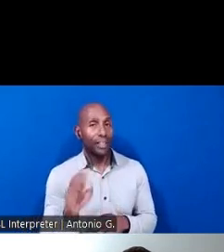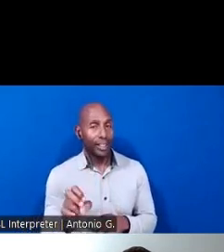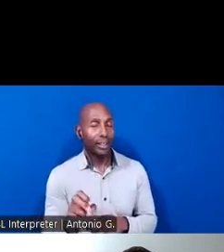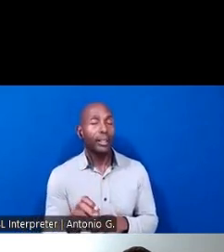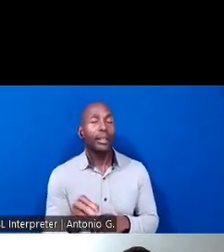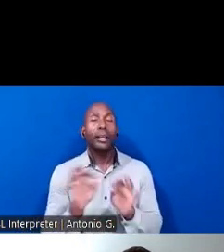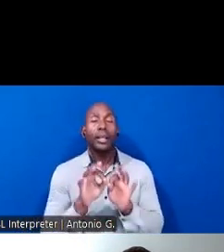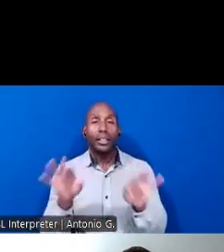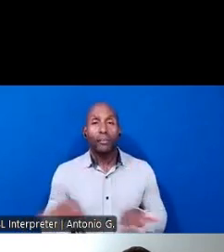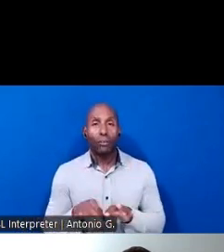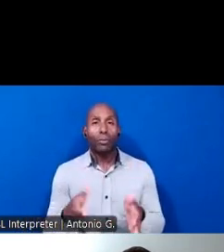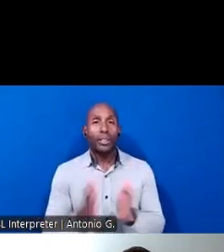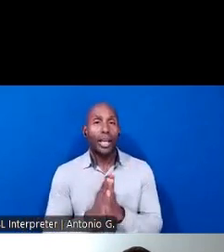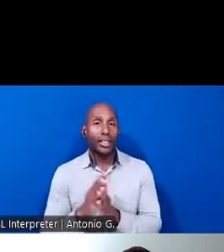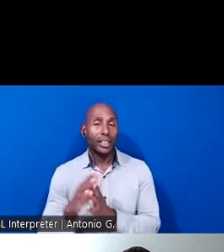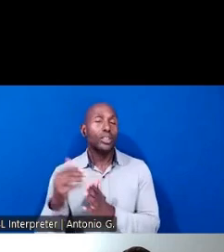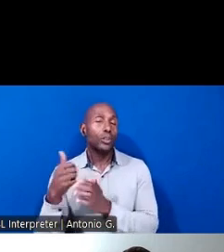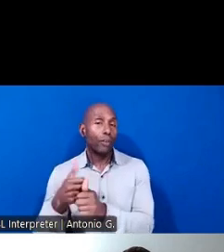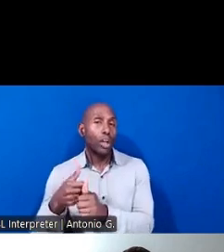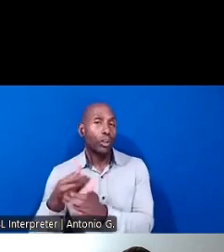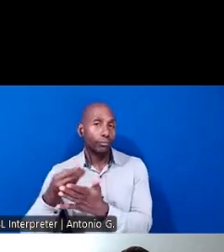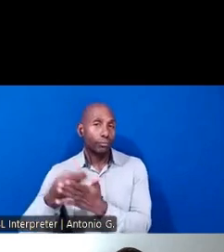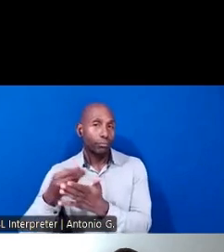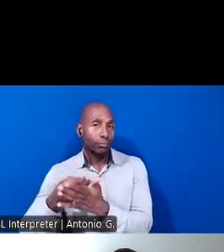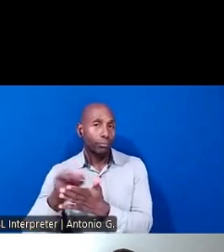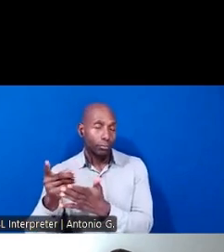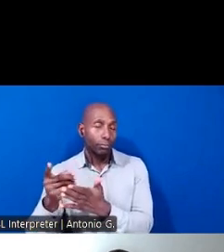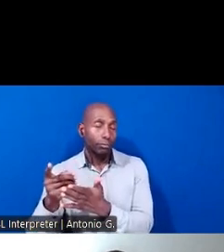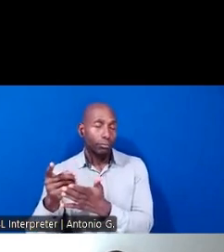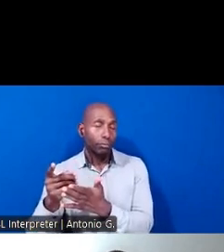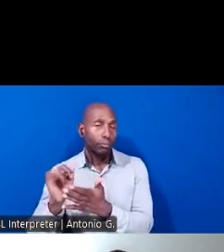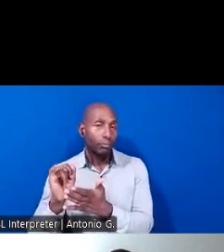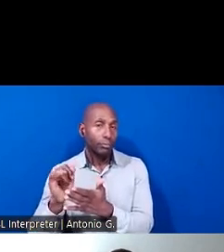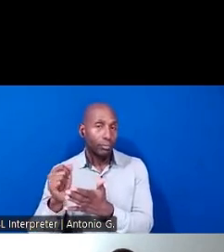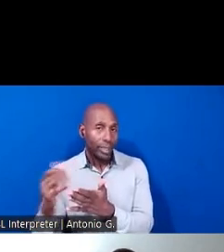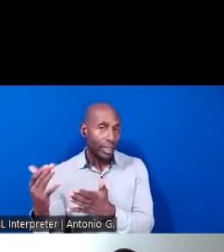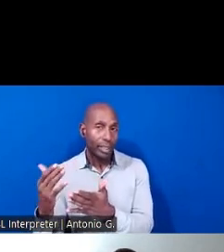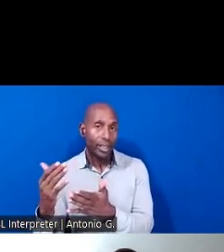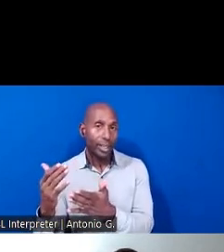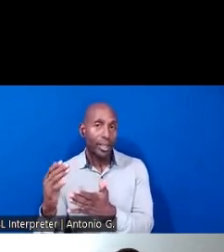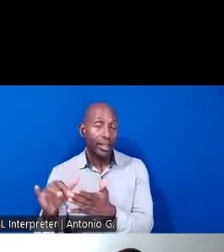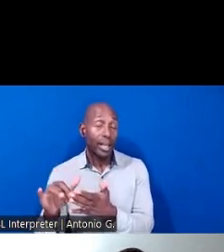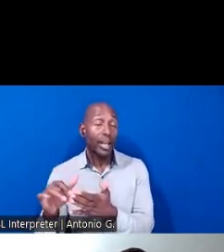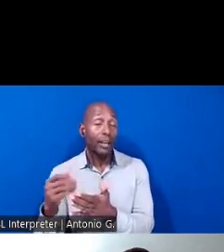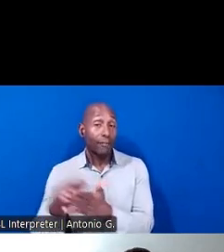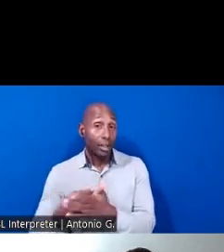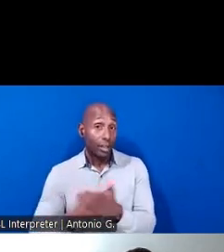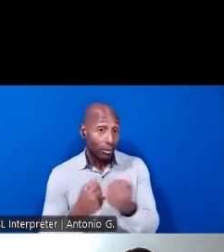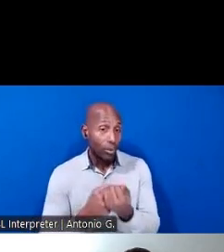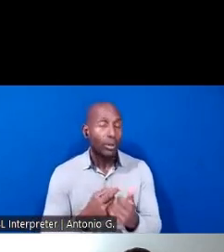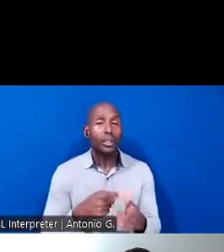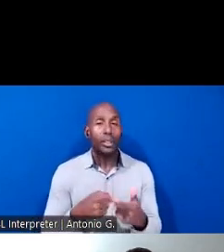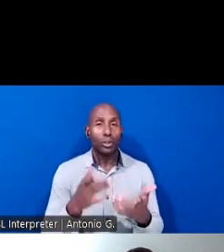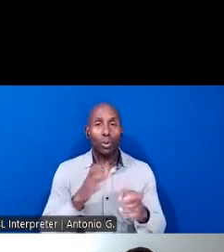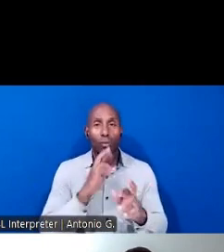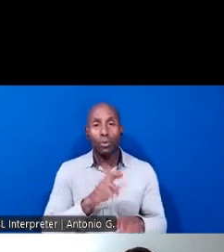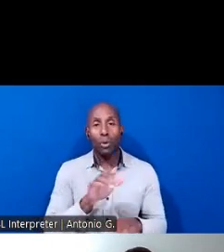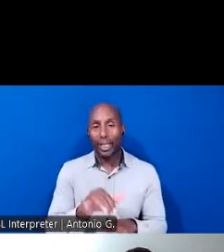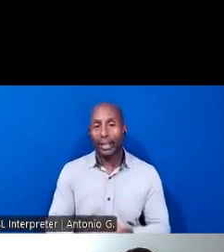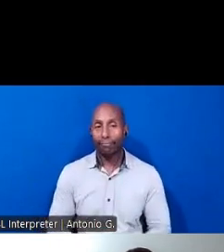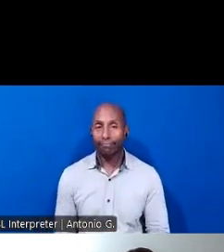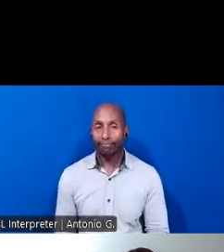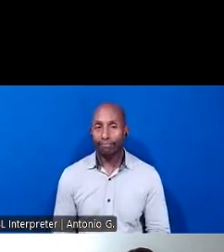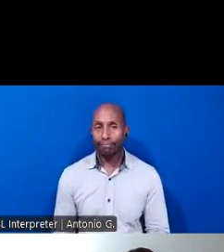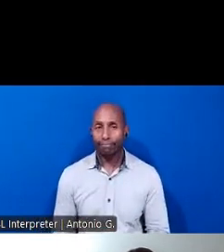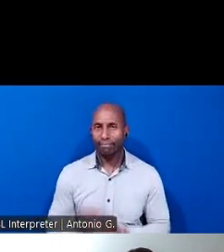to follow the funds. So anything that the funds support, you're going to want to report on the form. I hope that is